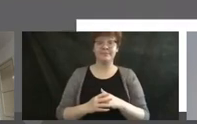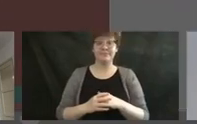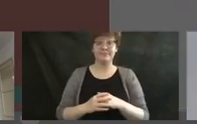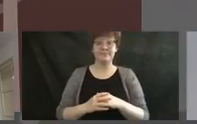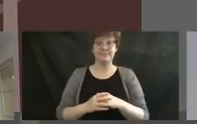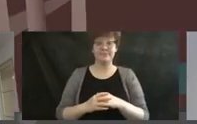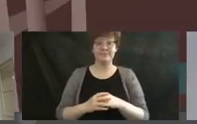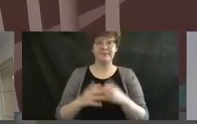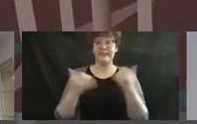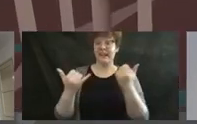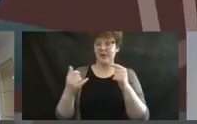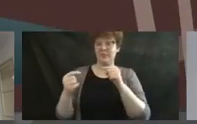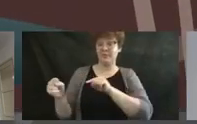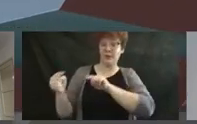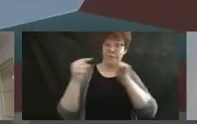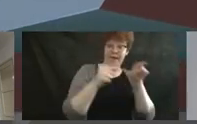Now I'm going to go back over to our